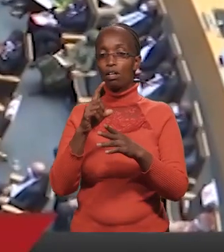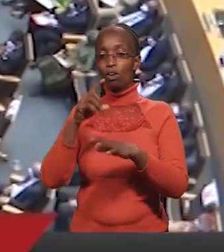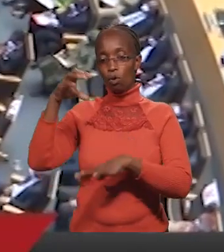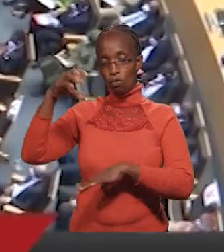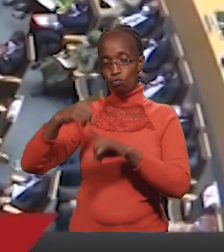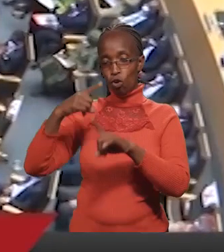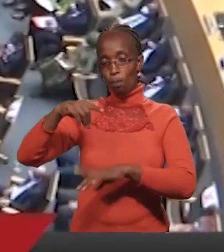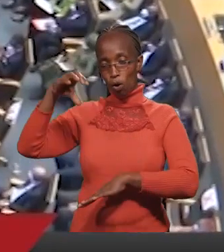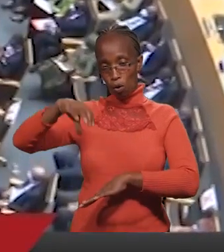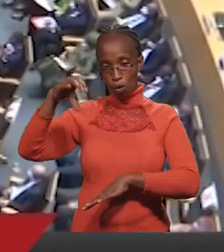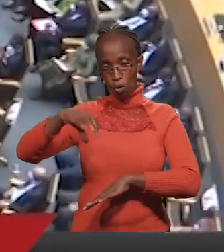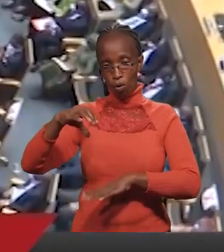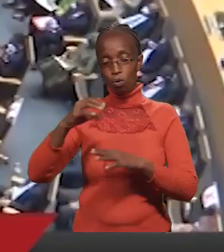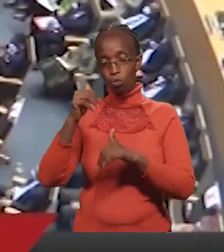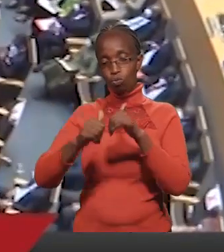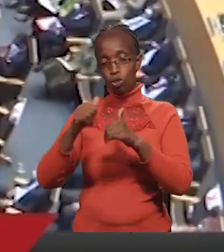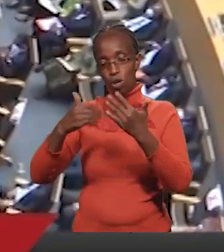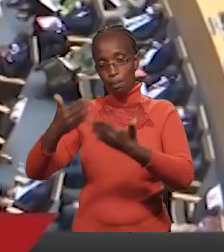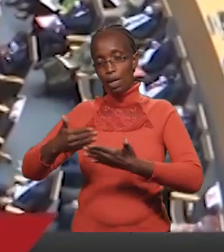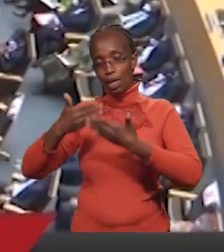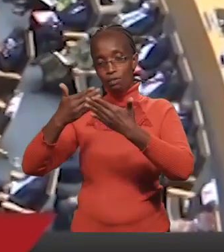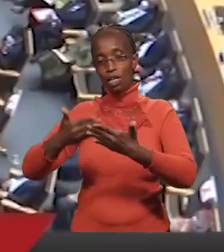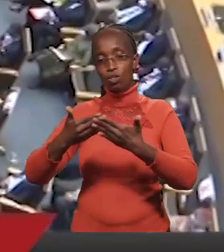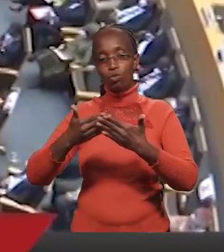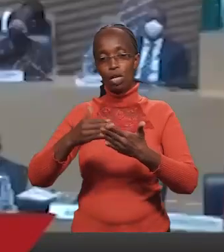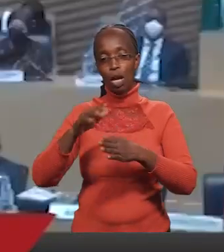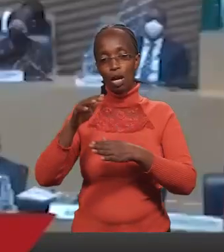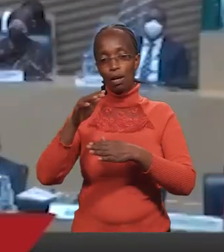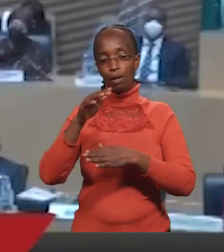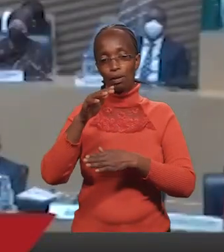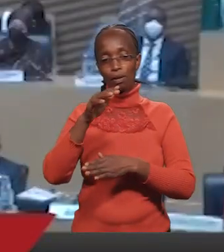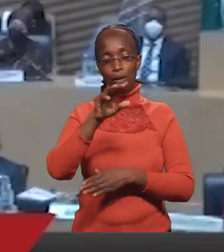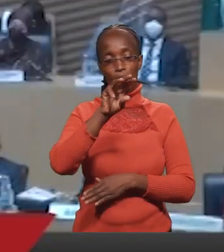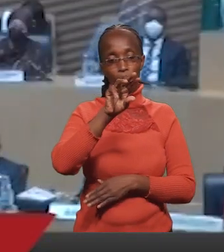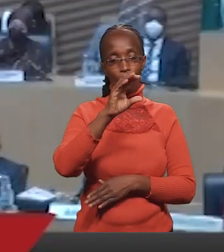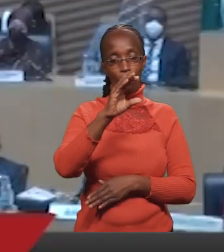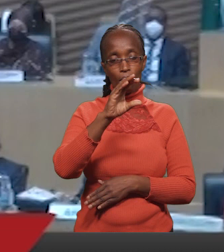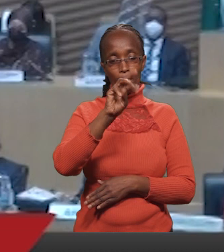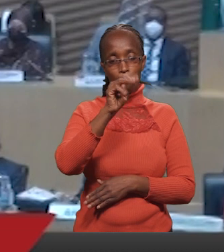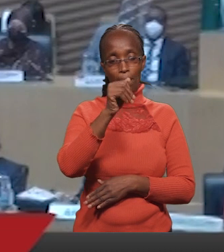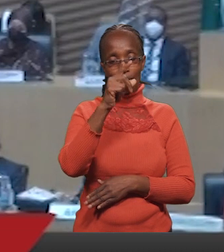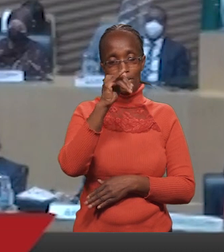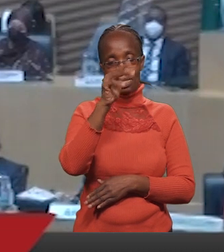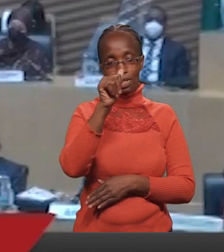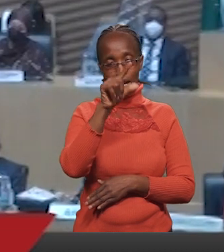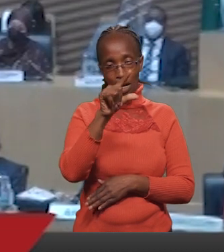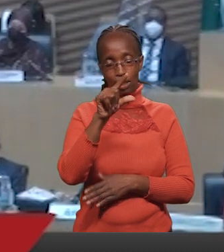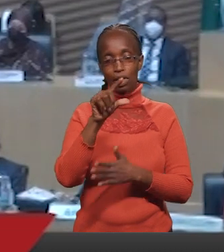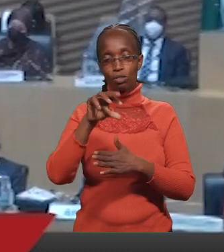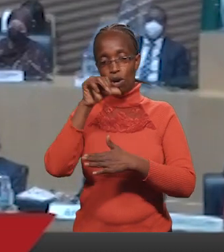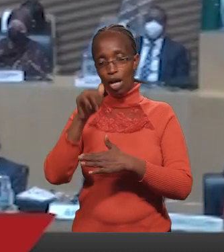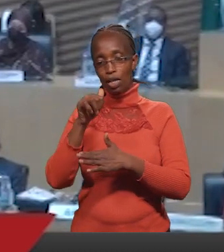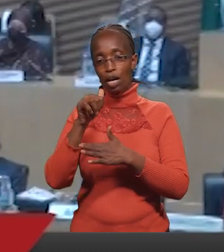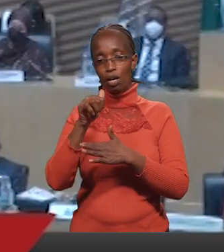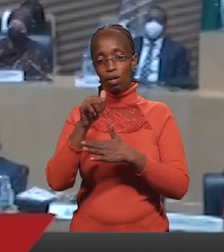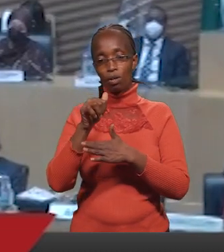taifa la kidemokrasia la Kongo kumwendea Macky Sall wa Senegal, miongoni mwa shughuli zingine za mahusiano